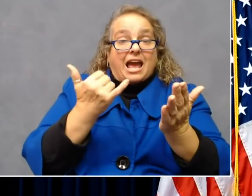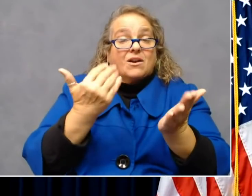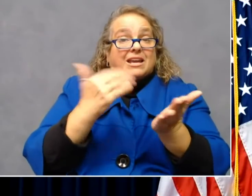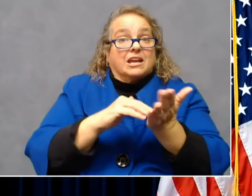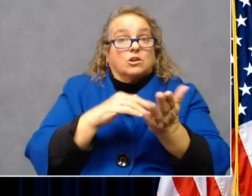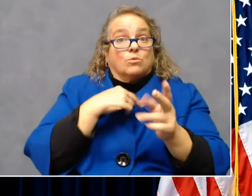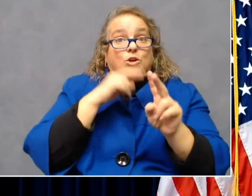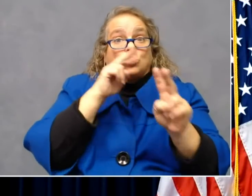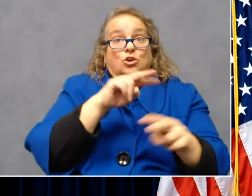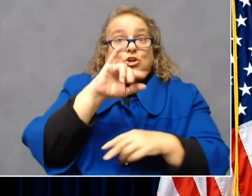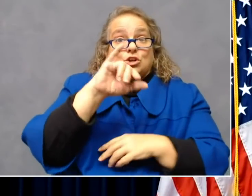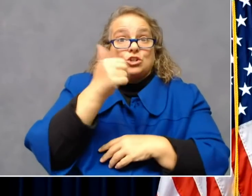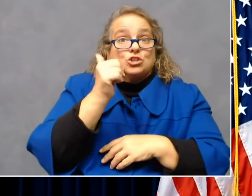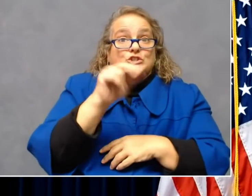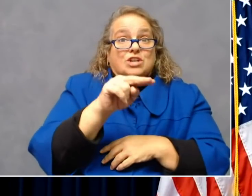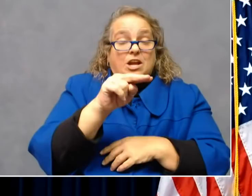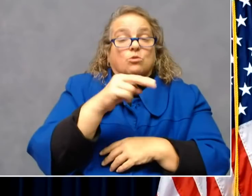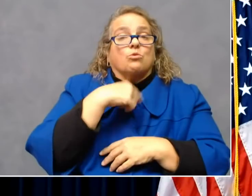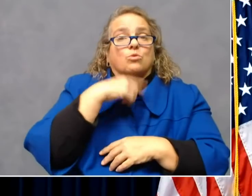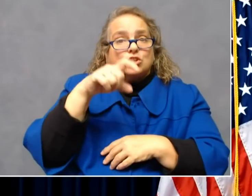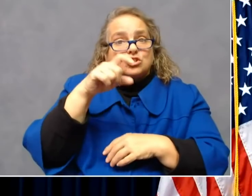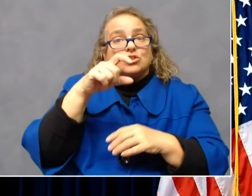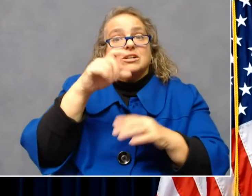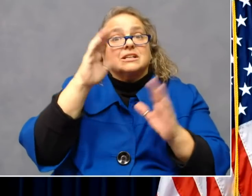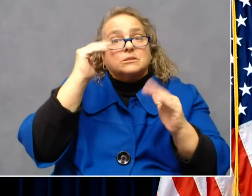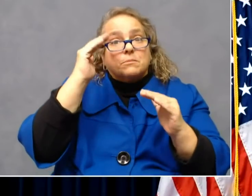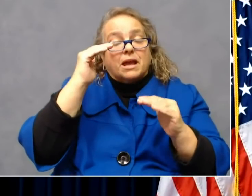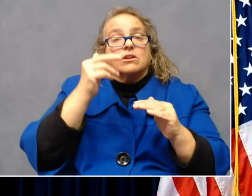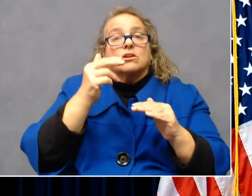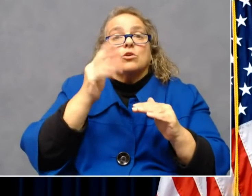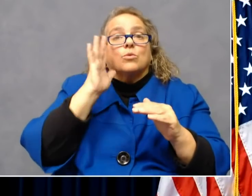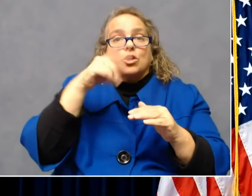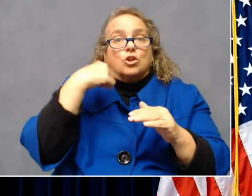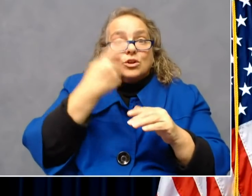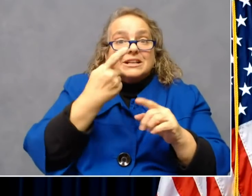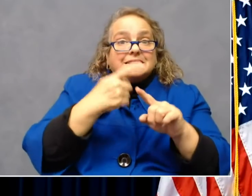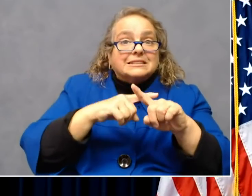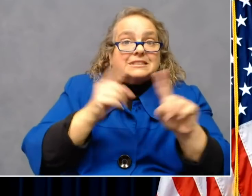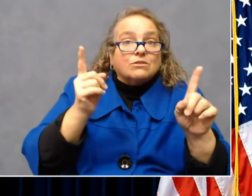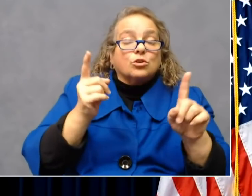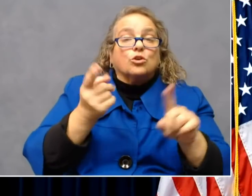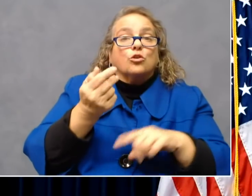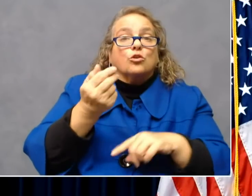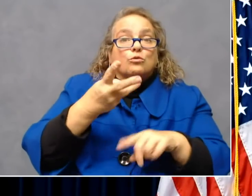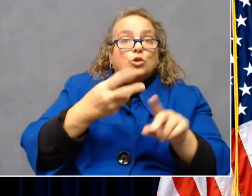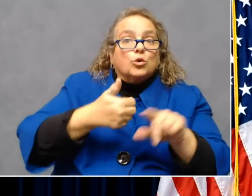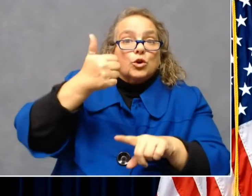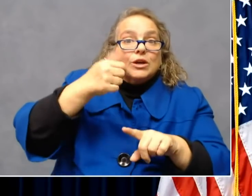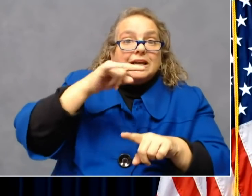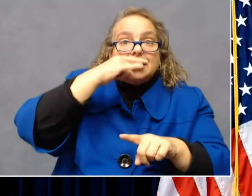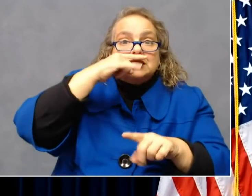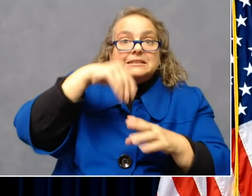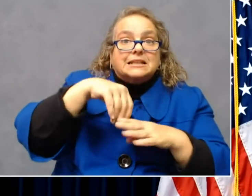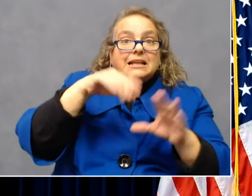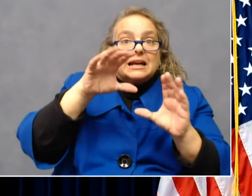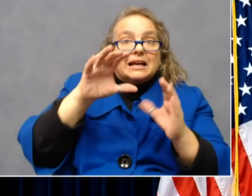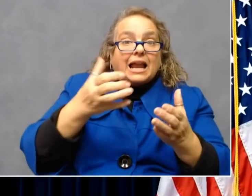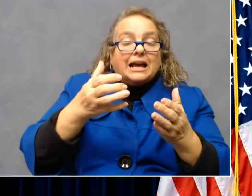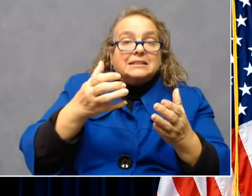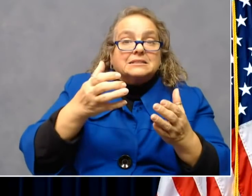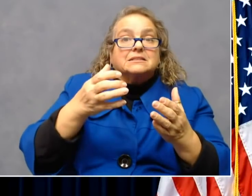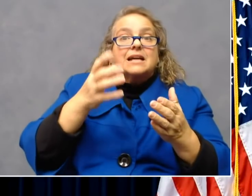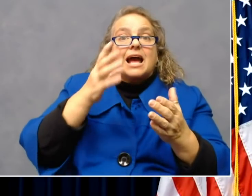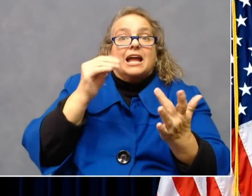going to look different with fewer kids in the classroom and virtual options for those who choose it.